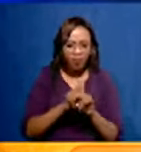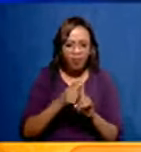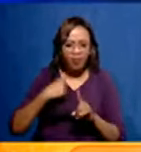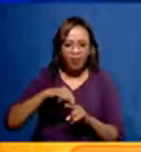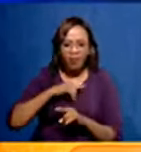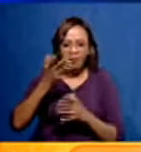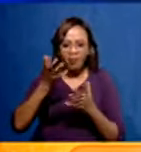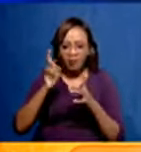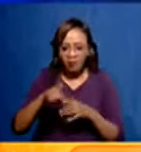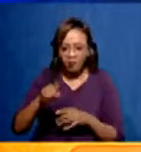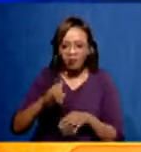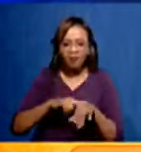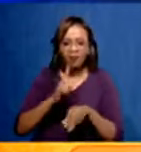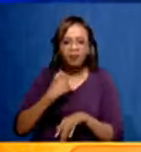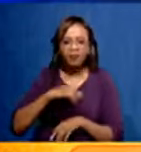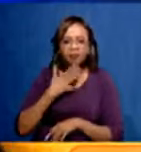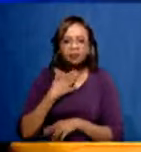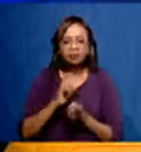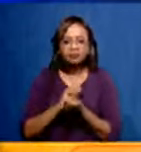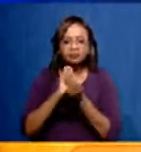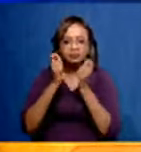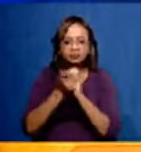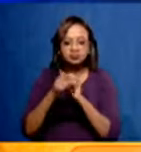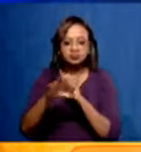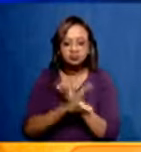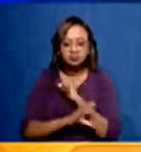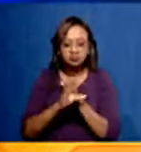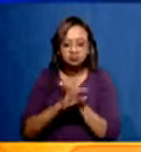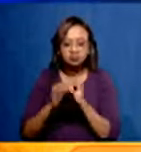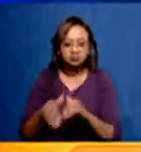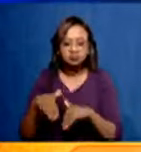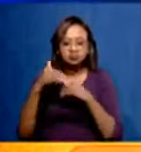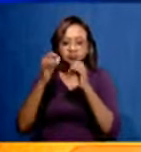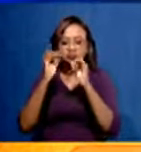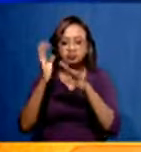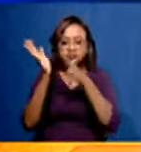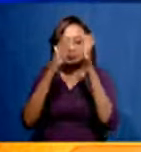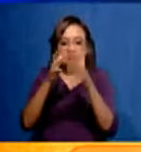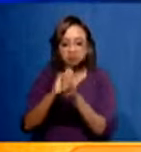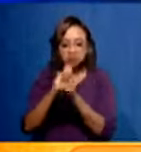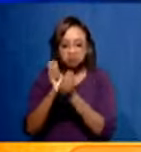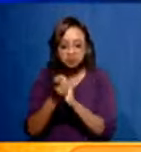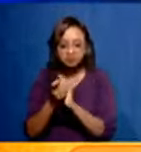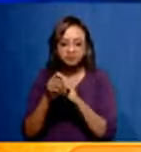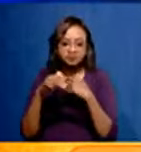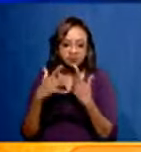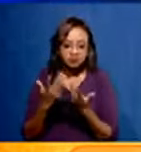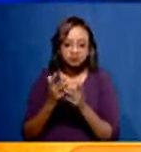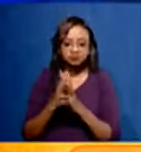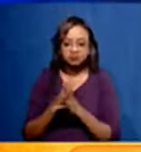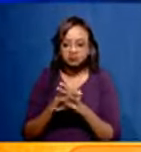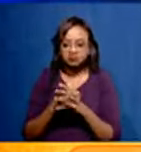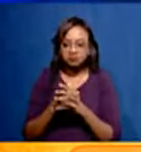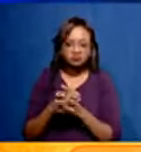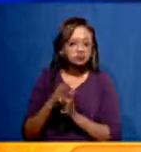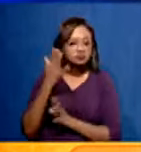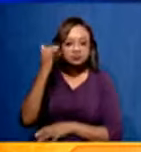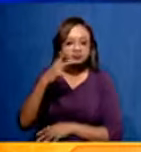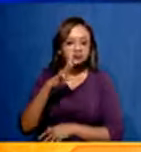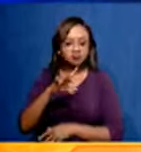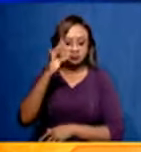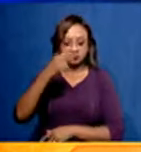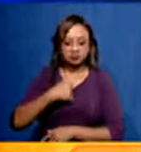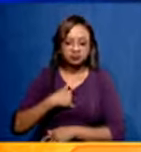of this country to the next level, whether it's in climate change or whether it's in education. So why me? Why was I appointed